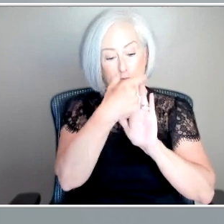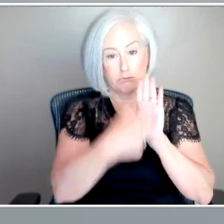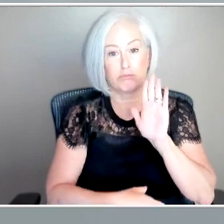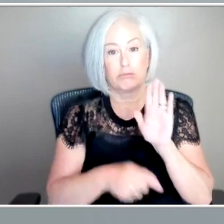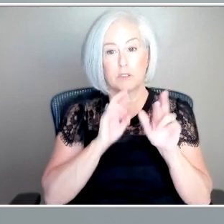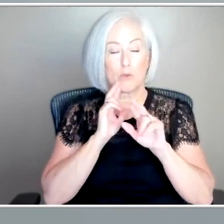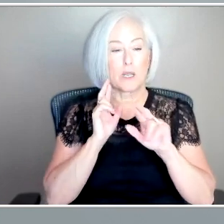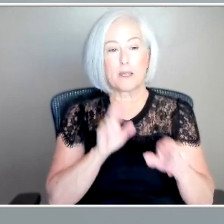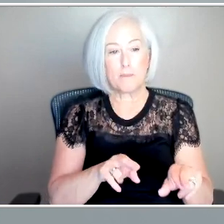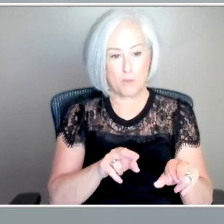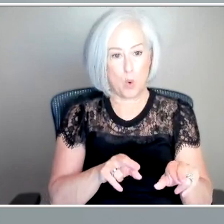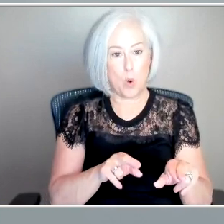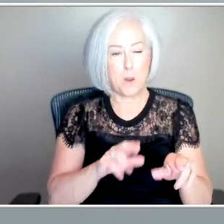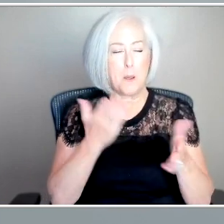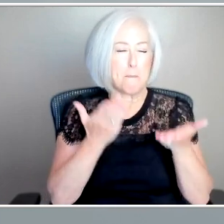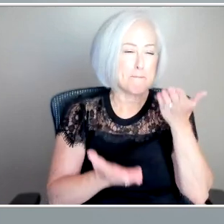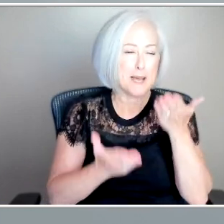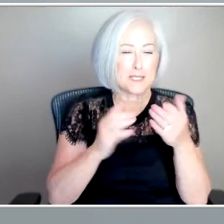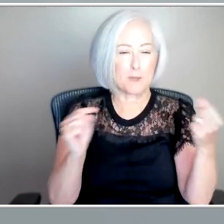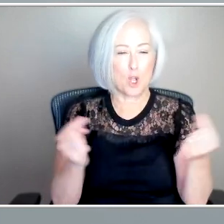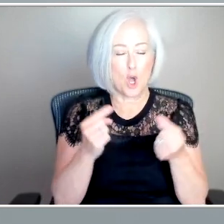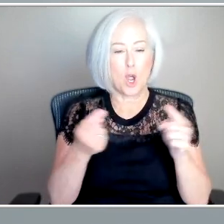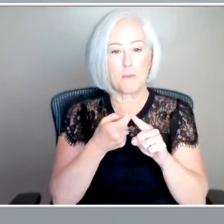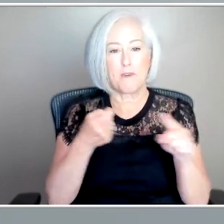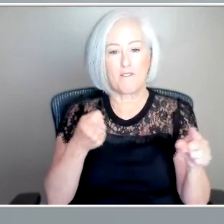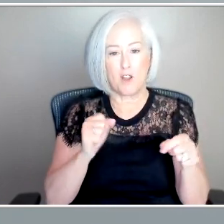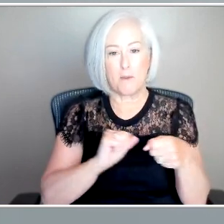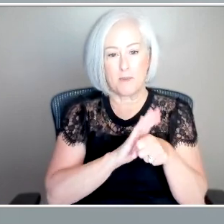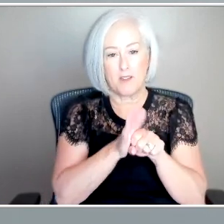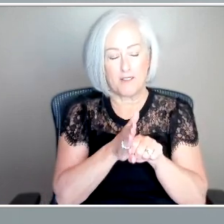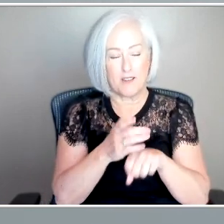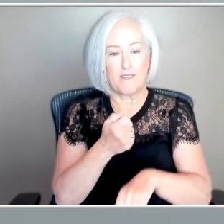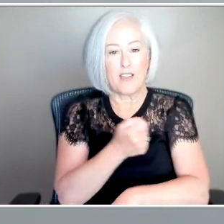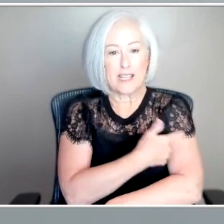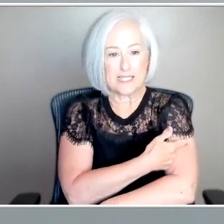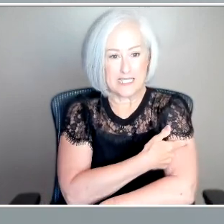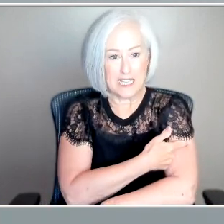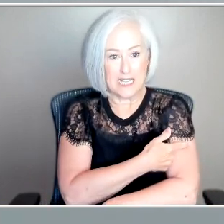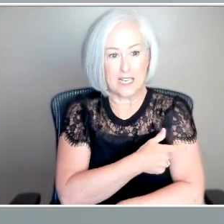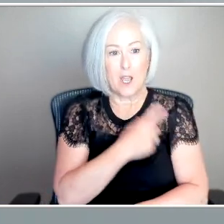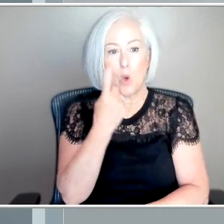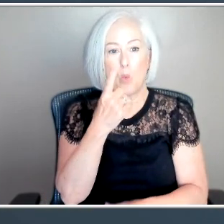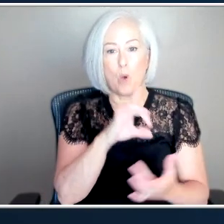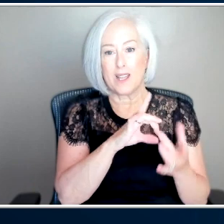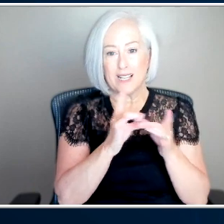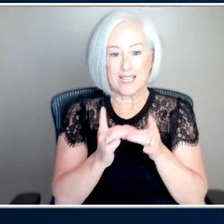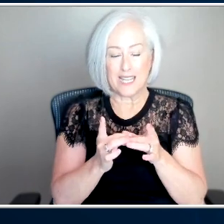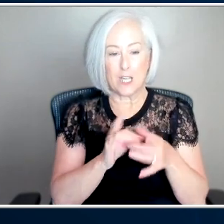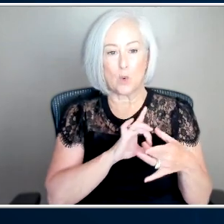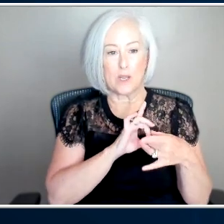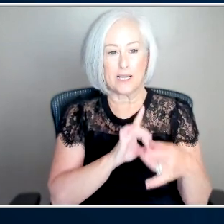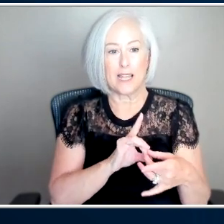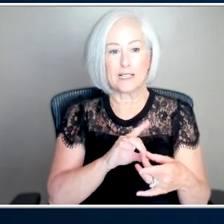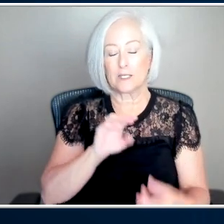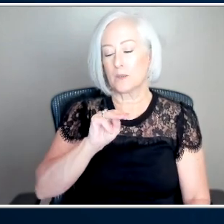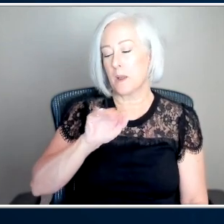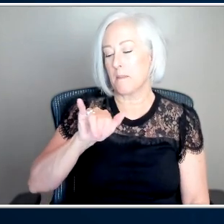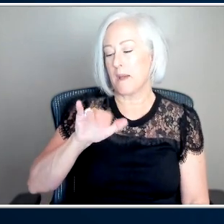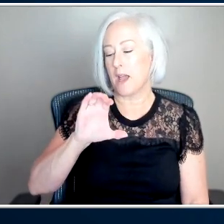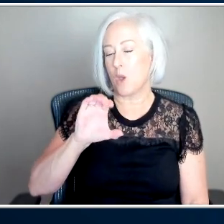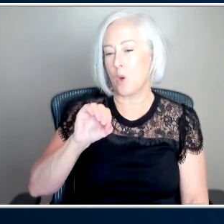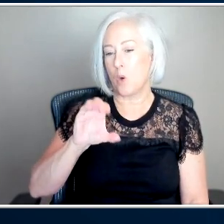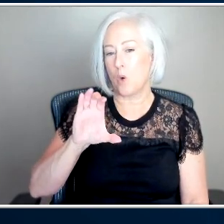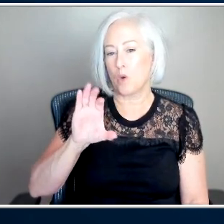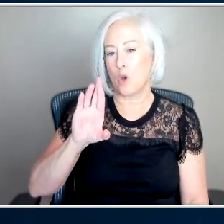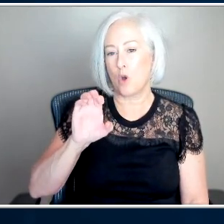one possible harm, a link between the mRNA vaccine and myocarditis. So, Hawk, what does that link mean? What else did the